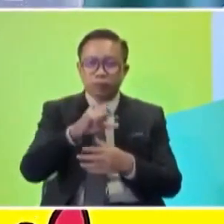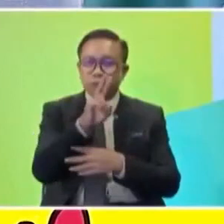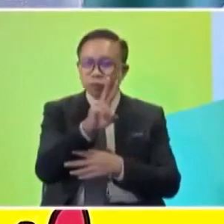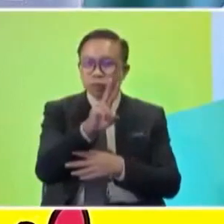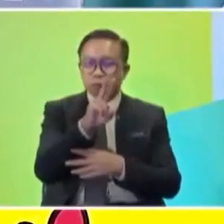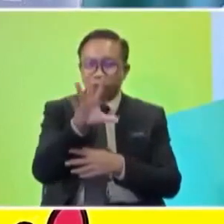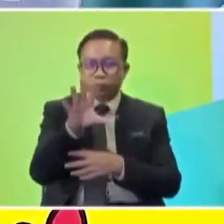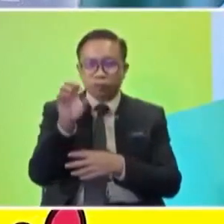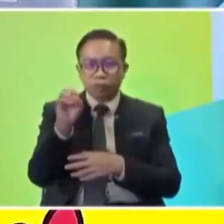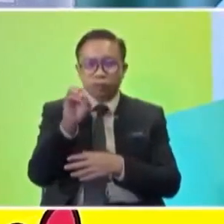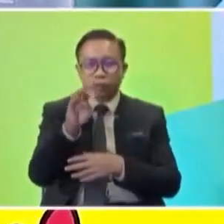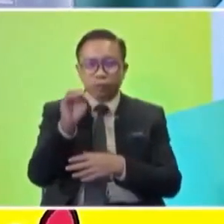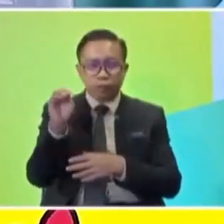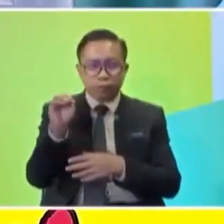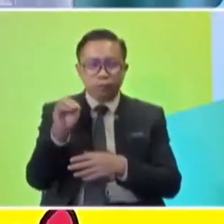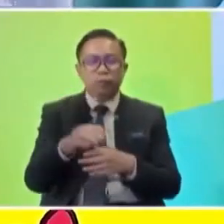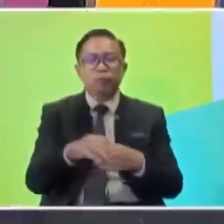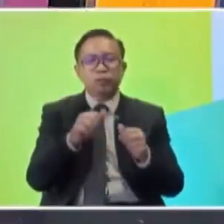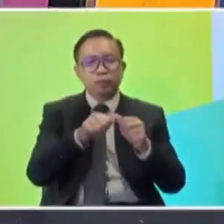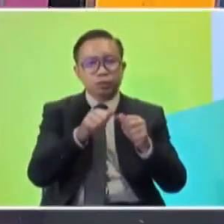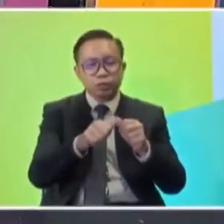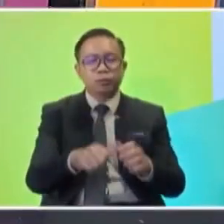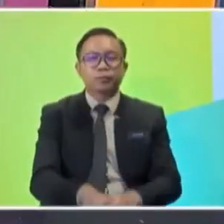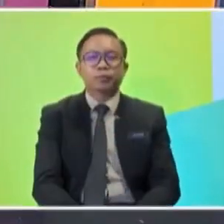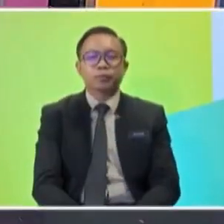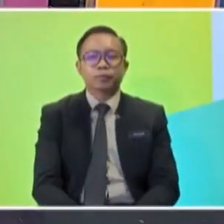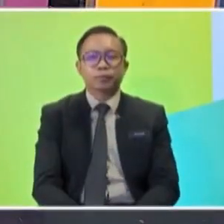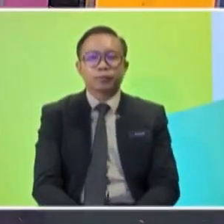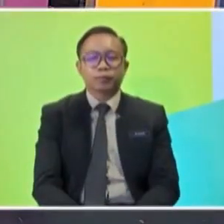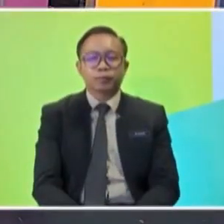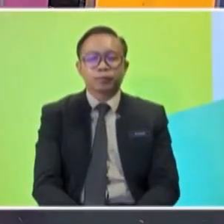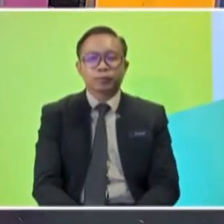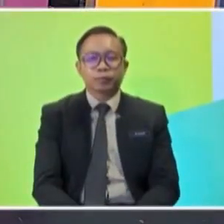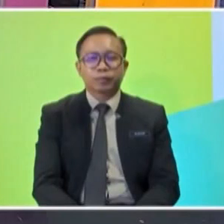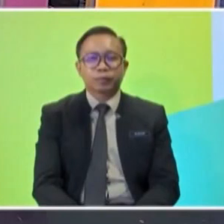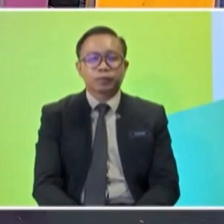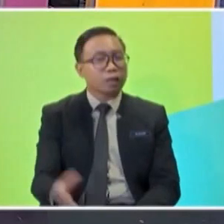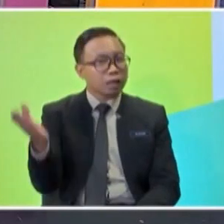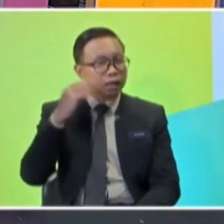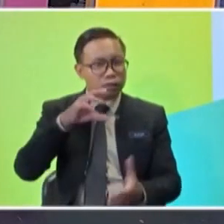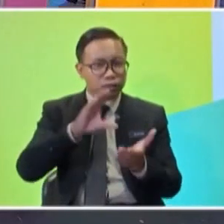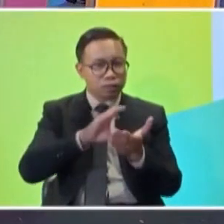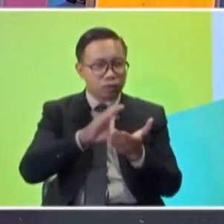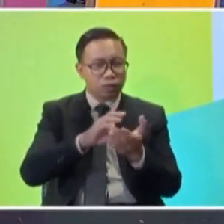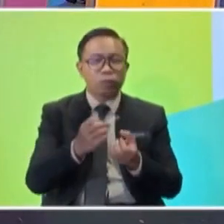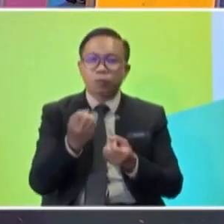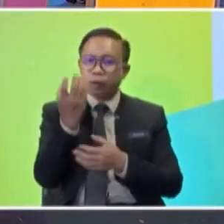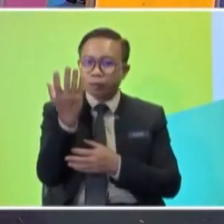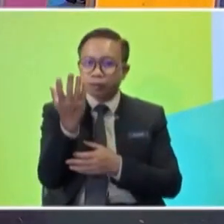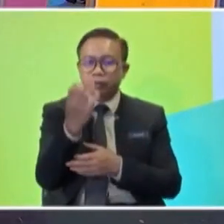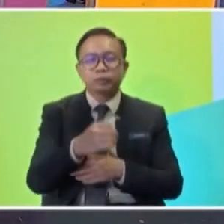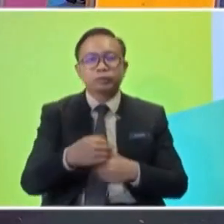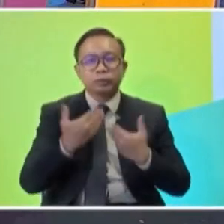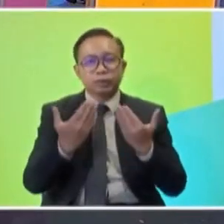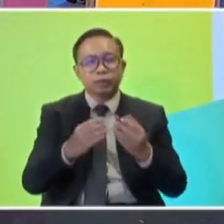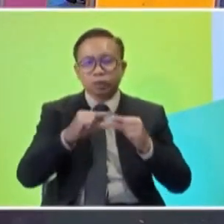250 milliliter each. Sir, have you completed? Yes. Okay, let's count. How many groups?